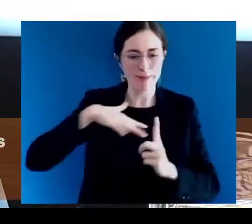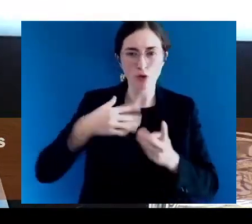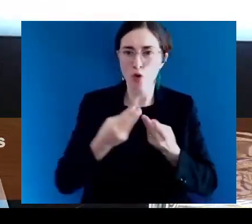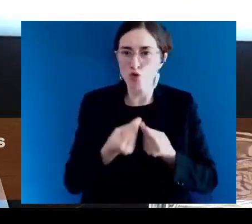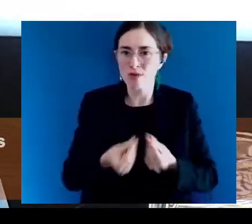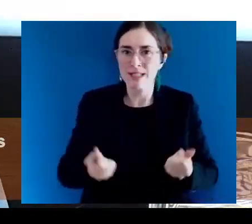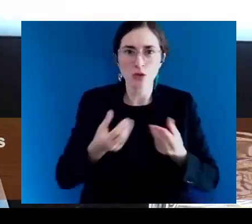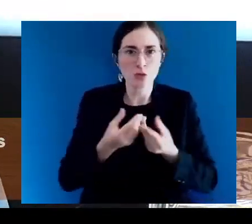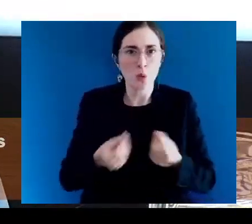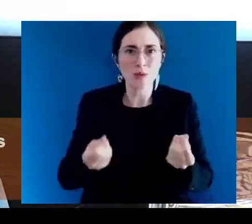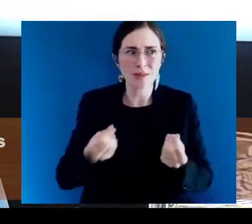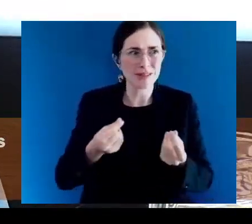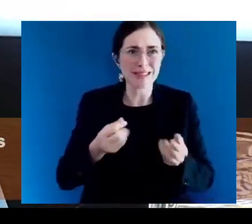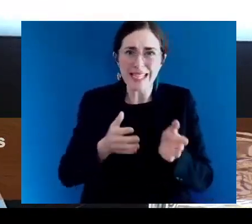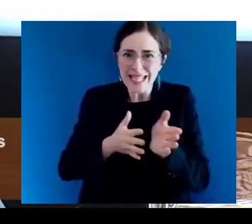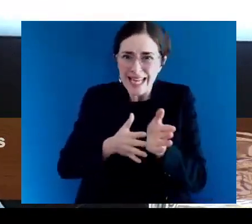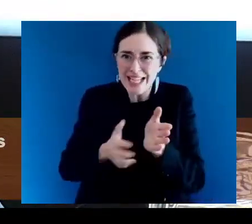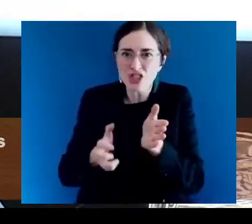there.